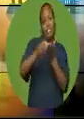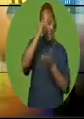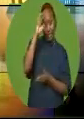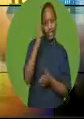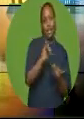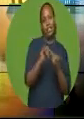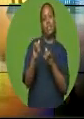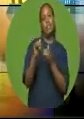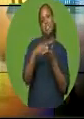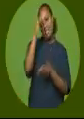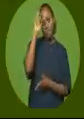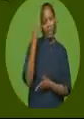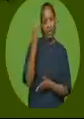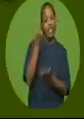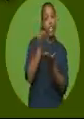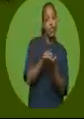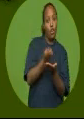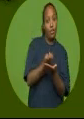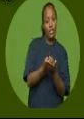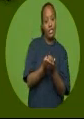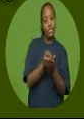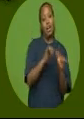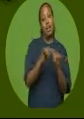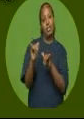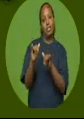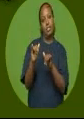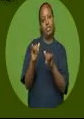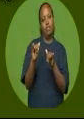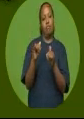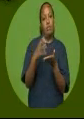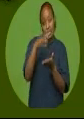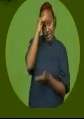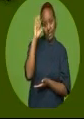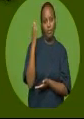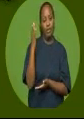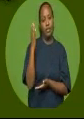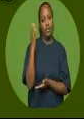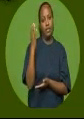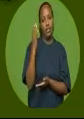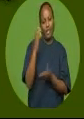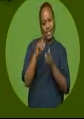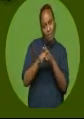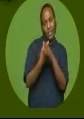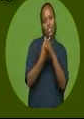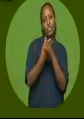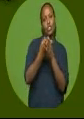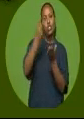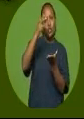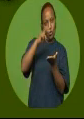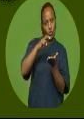subject as a discipline. Economics as a separate discipline emerged